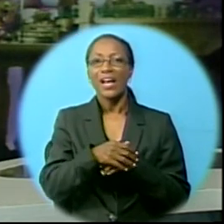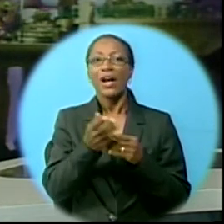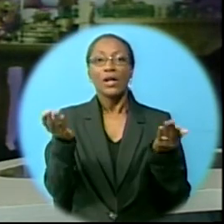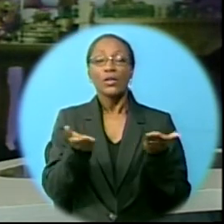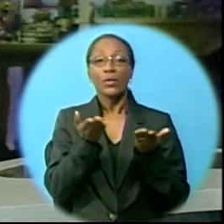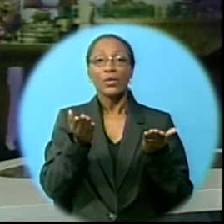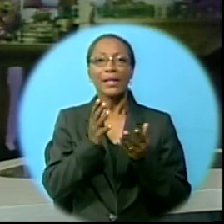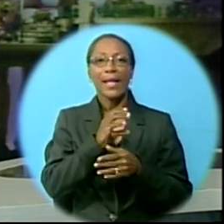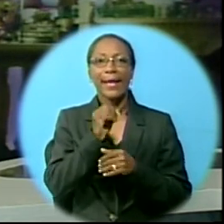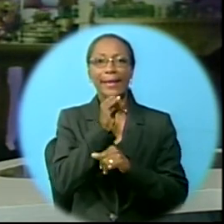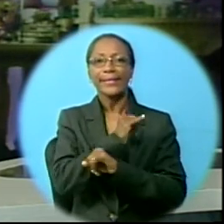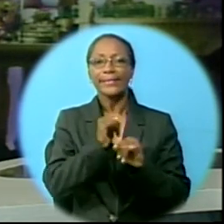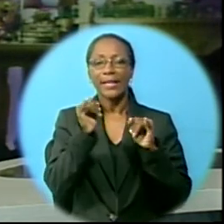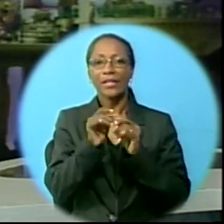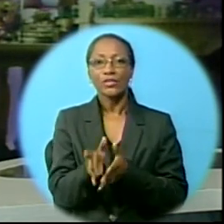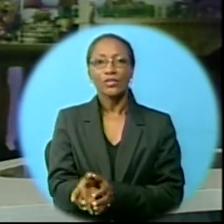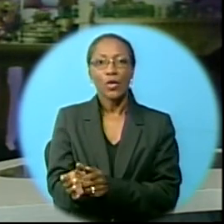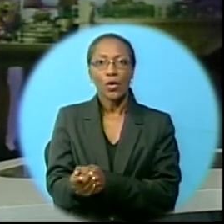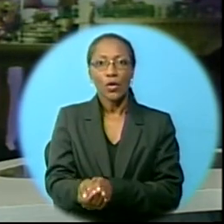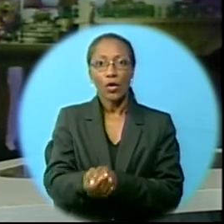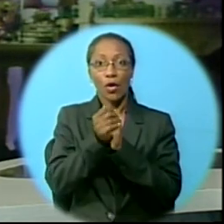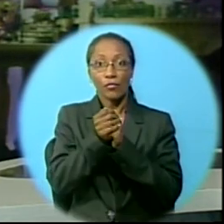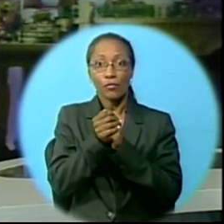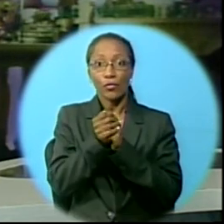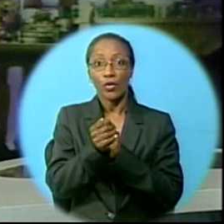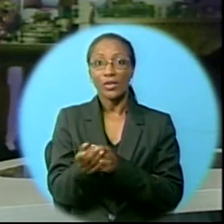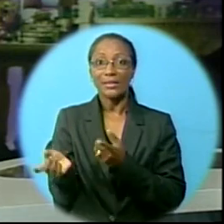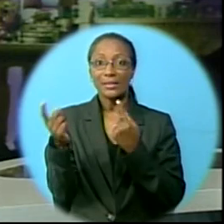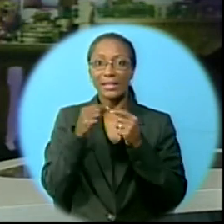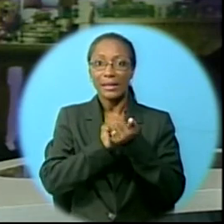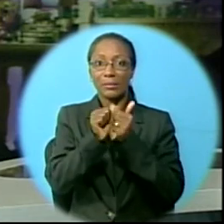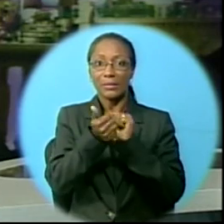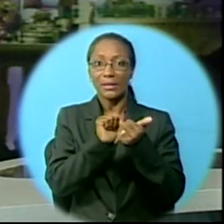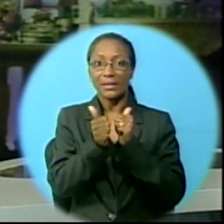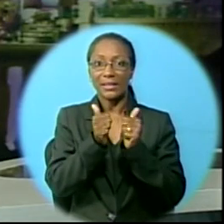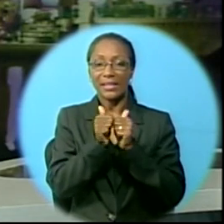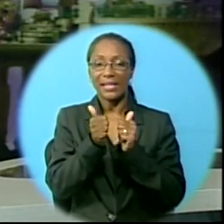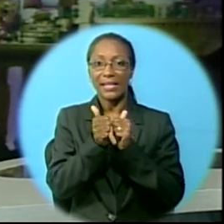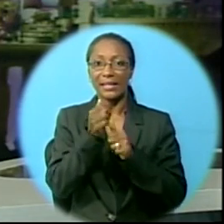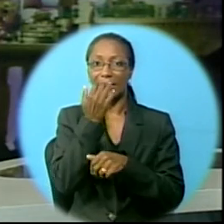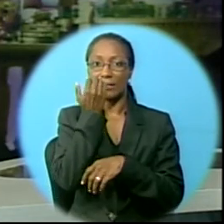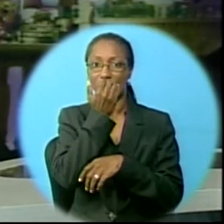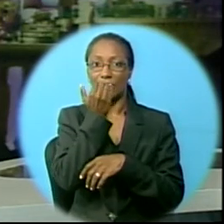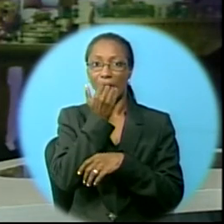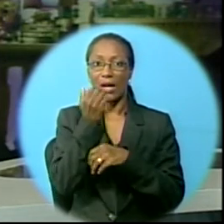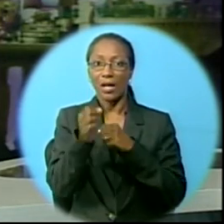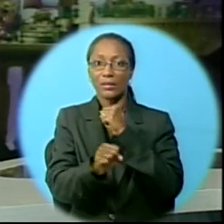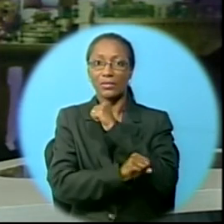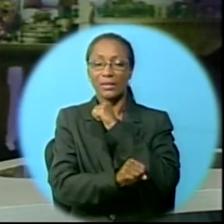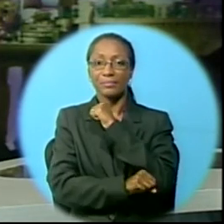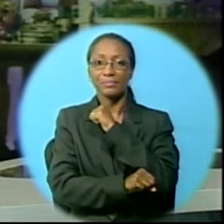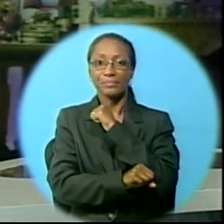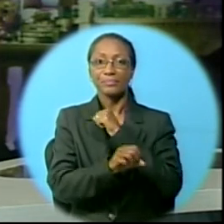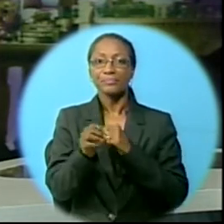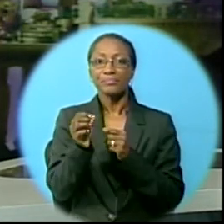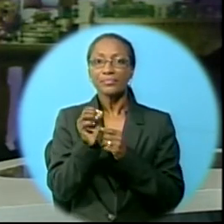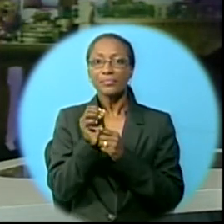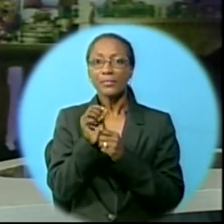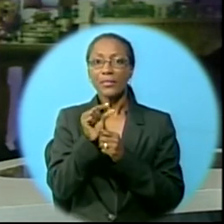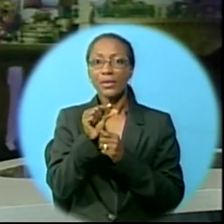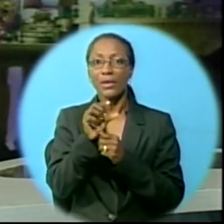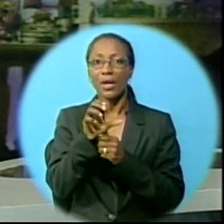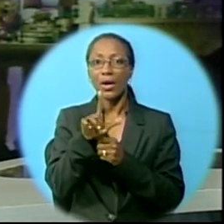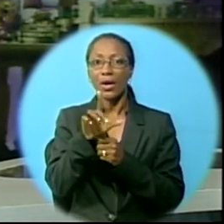and international golfers came out to compete in the annual Substance Abuse Foundation Diamonds International Charity Golf Tournament at the